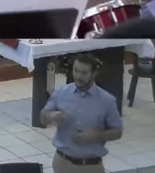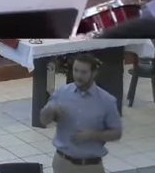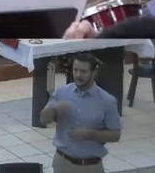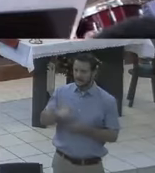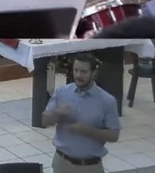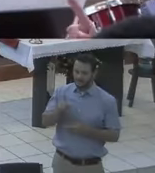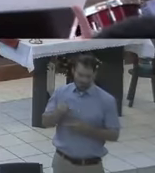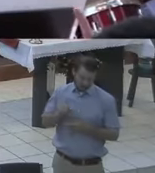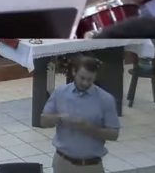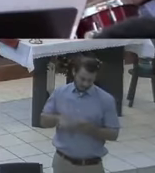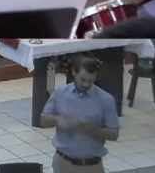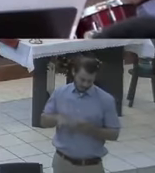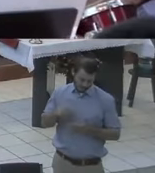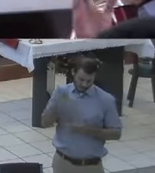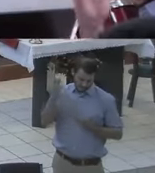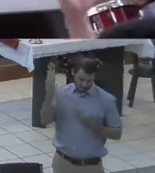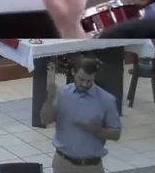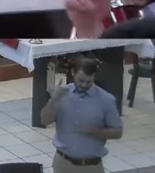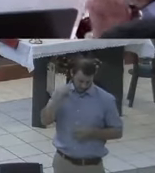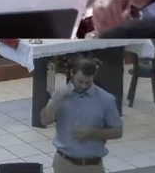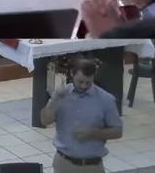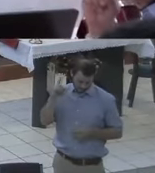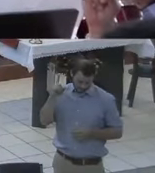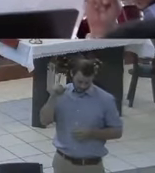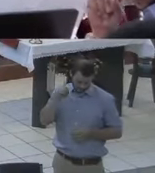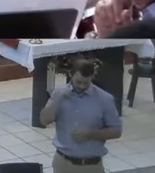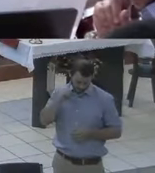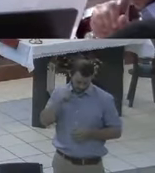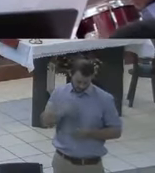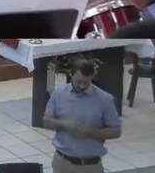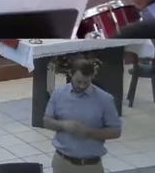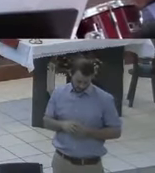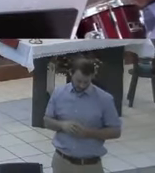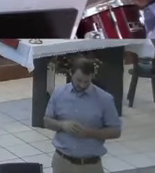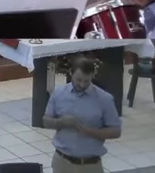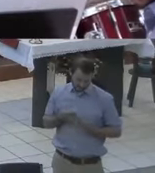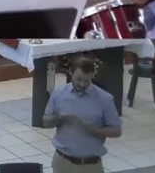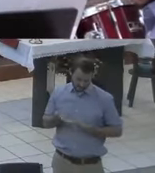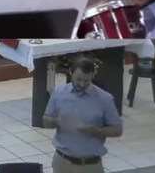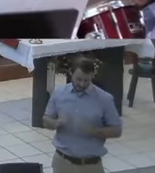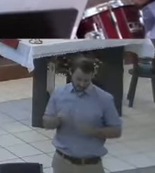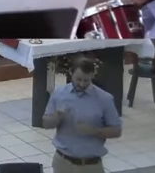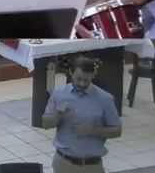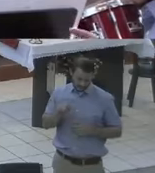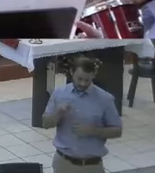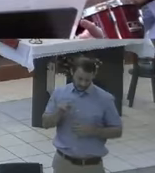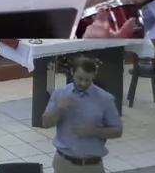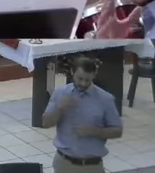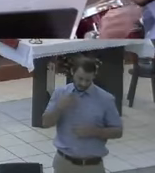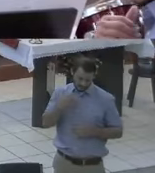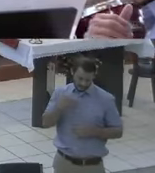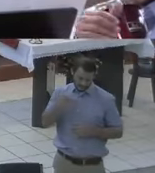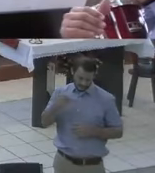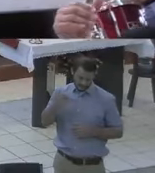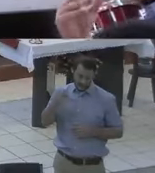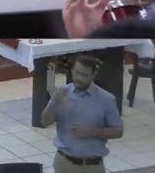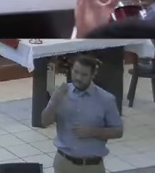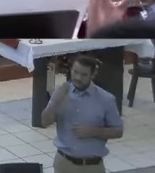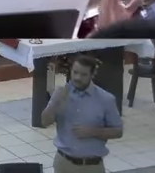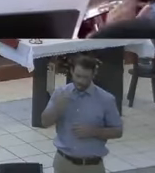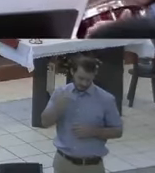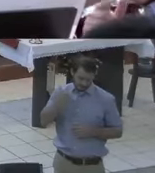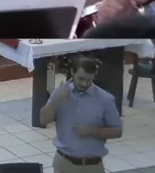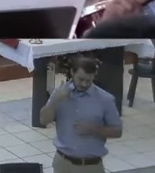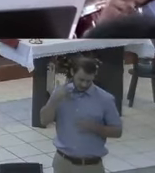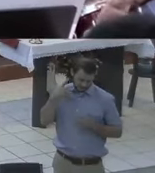King, in what you hear. May it be a